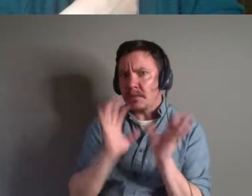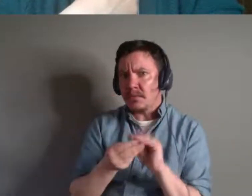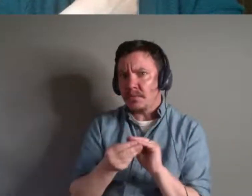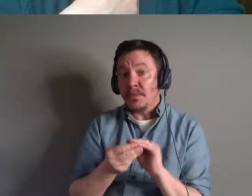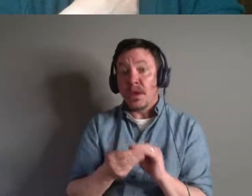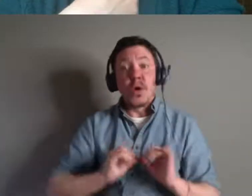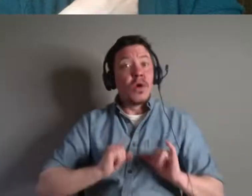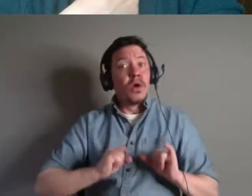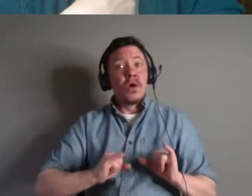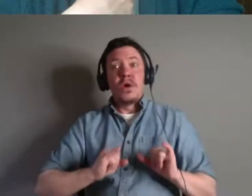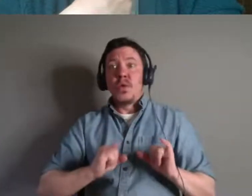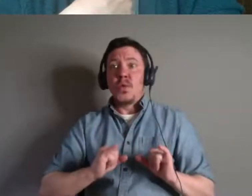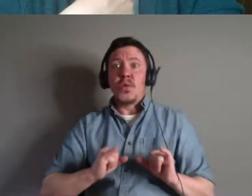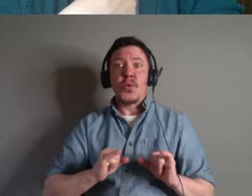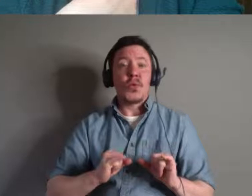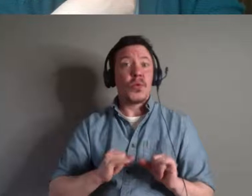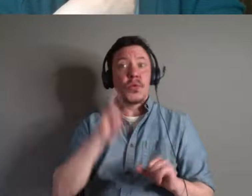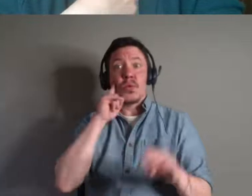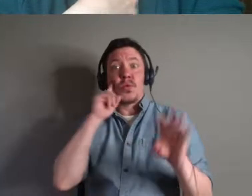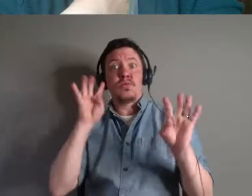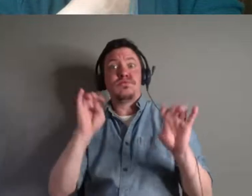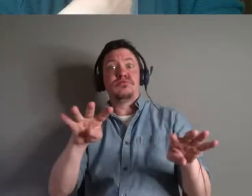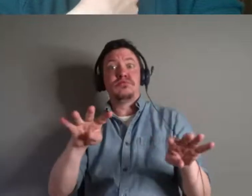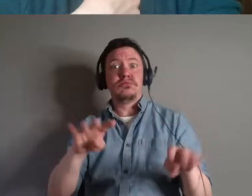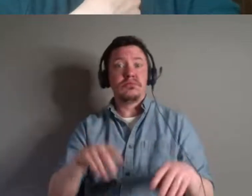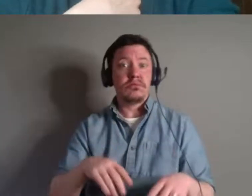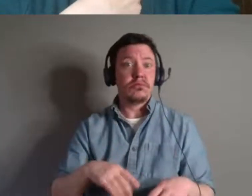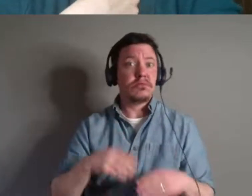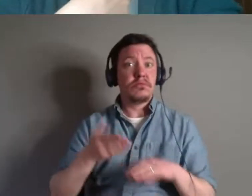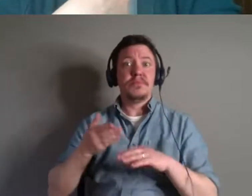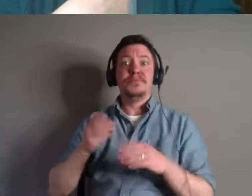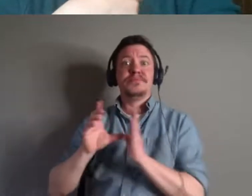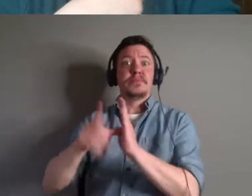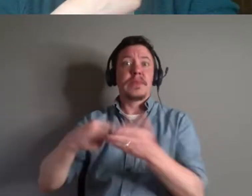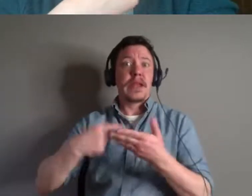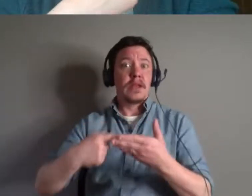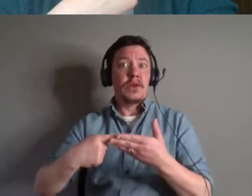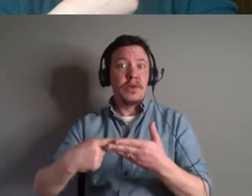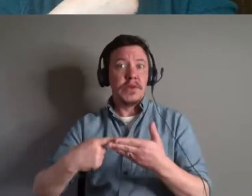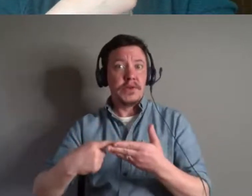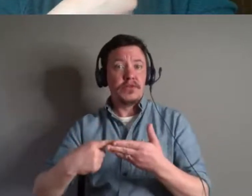part of big TBD. I think that's going to be part of the conversations that happen in